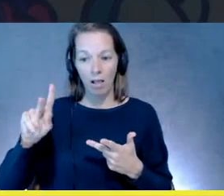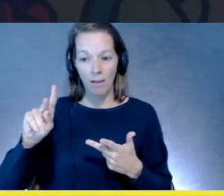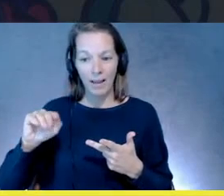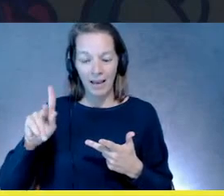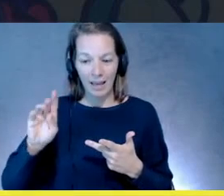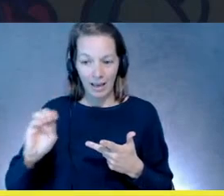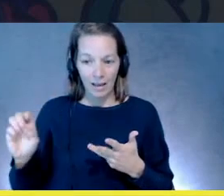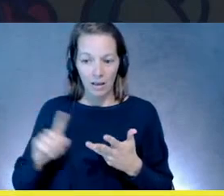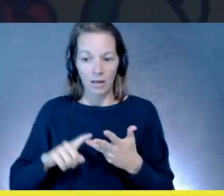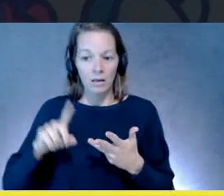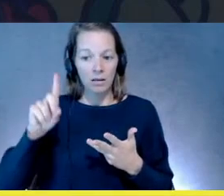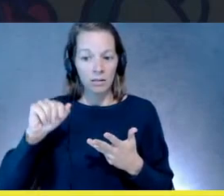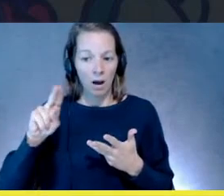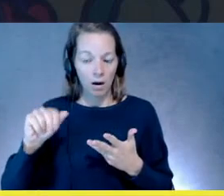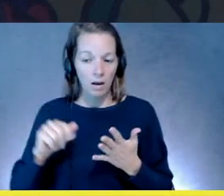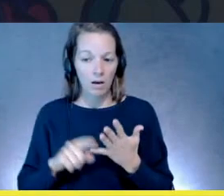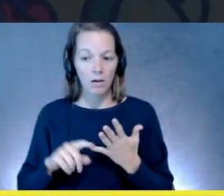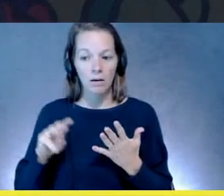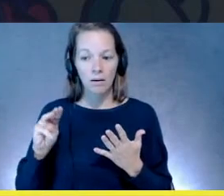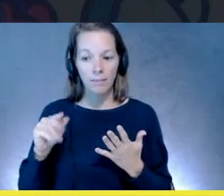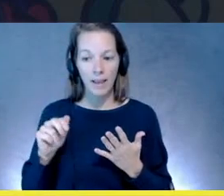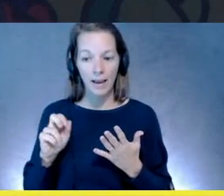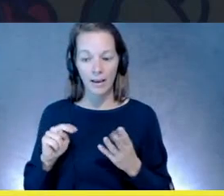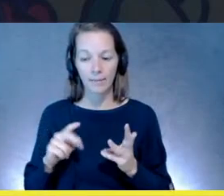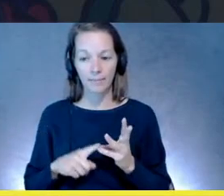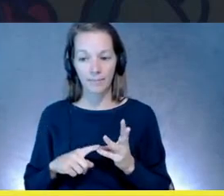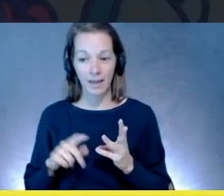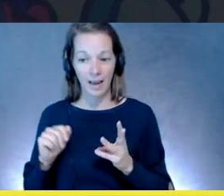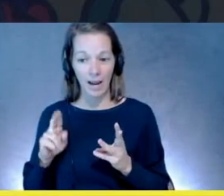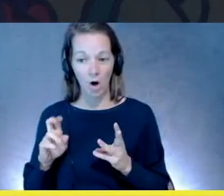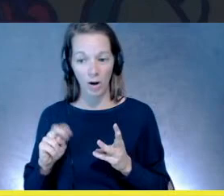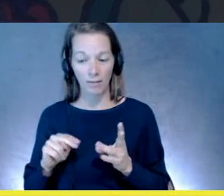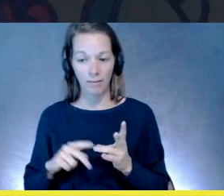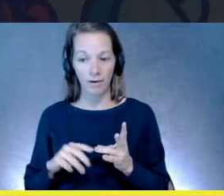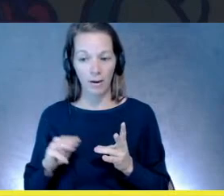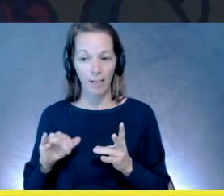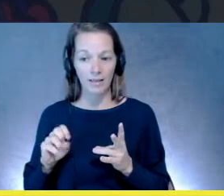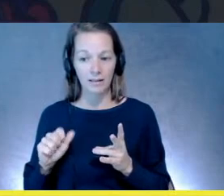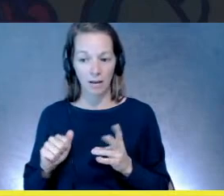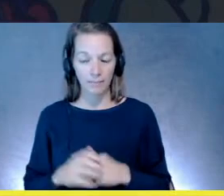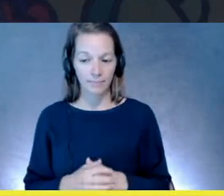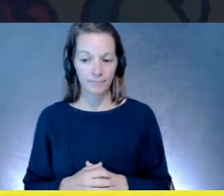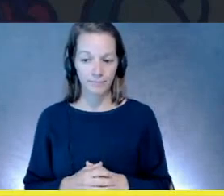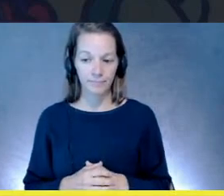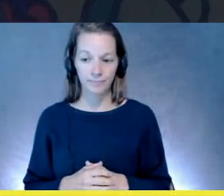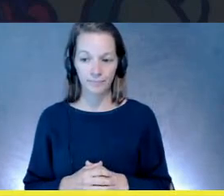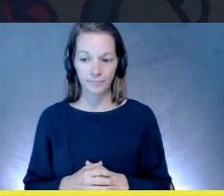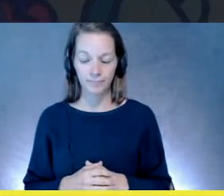Gardino, Megan Sullivan, Aaron Grice-Schwartzman, and Melissa Anderson.